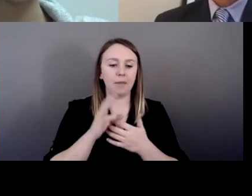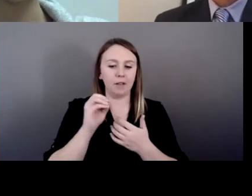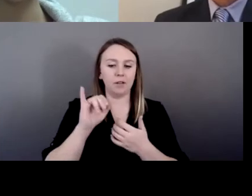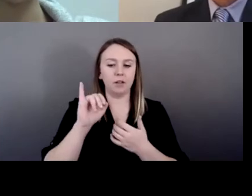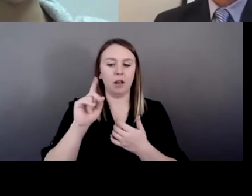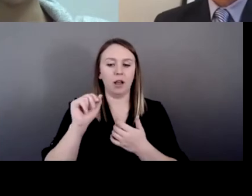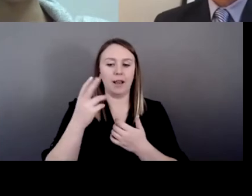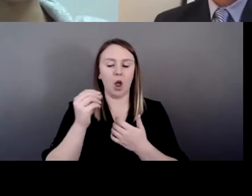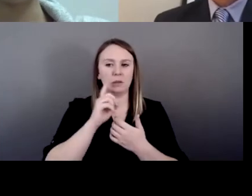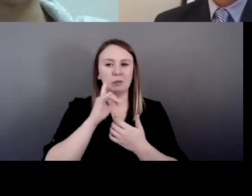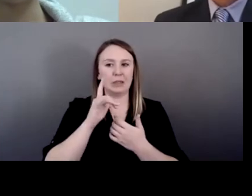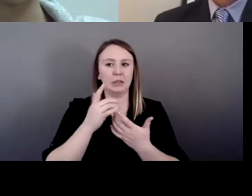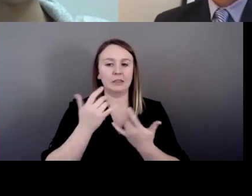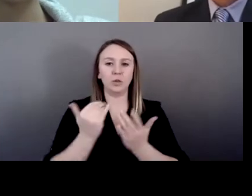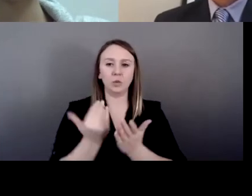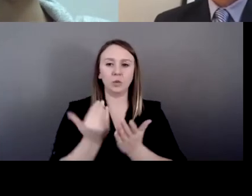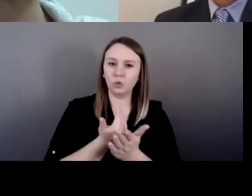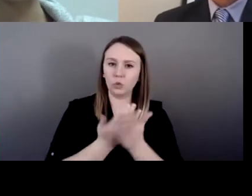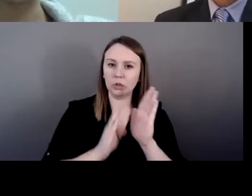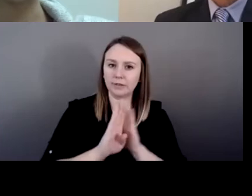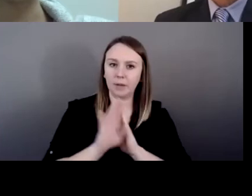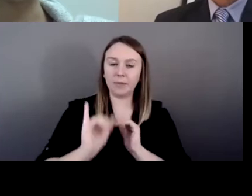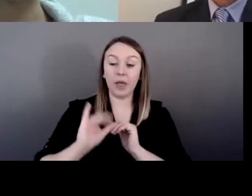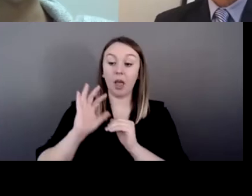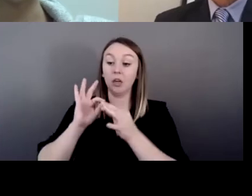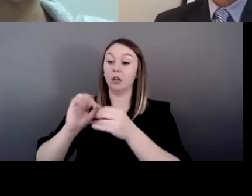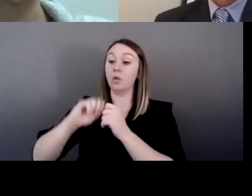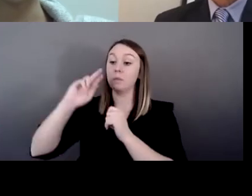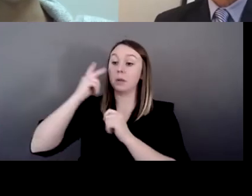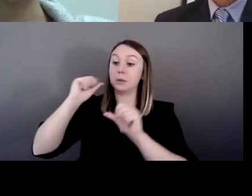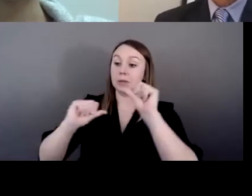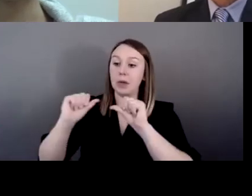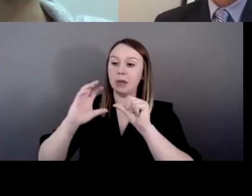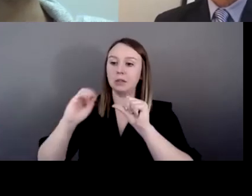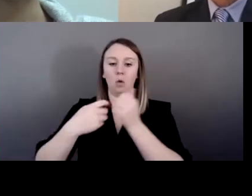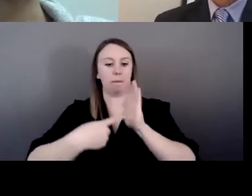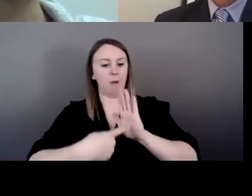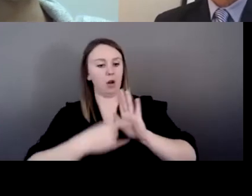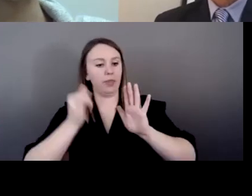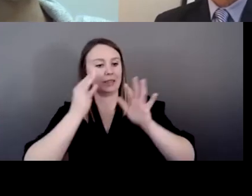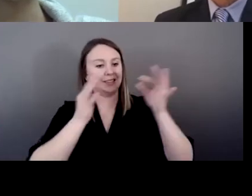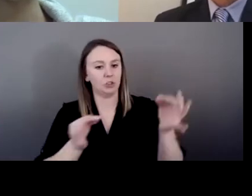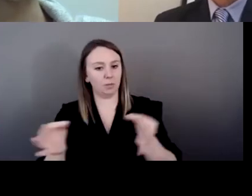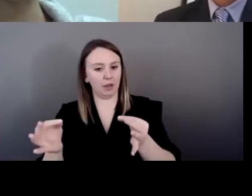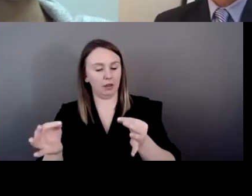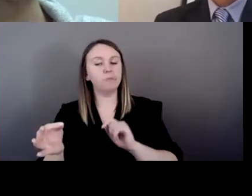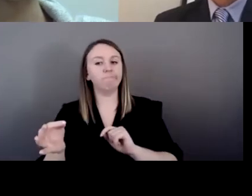time. And when we think about political science, like modeling decision making, the more interactions you